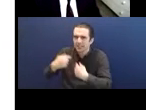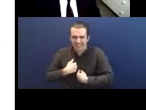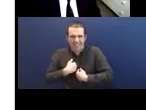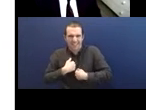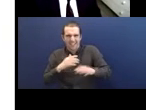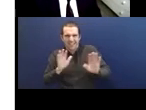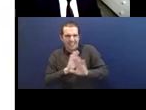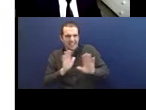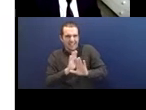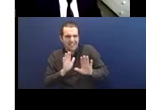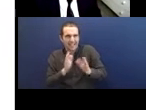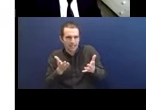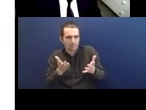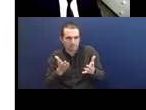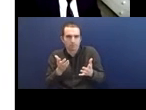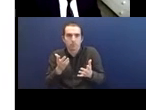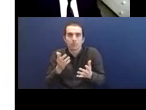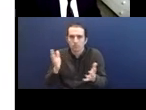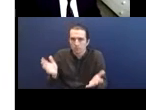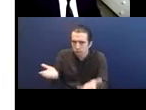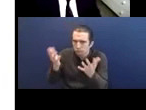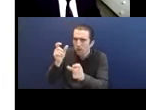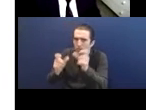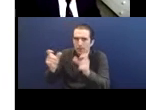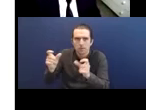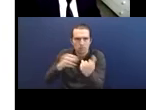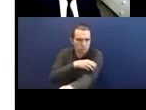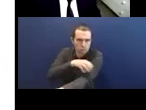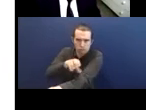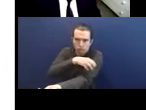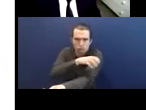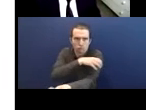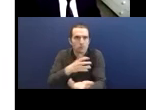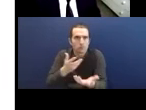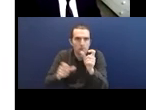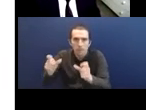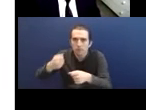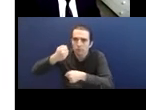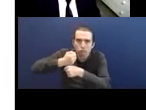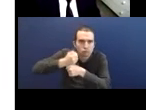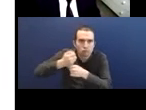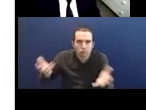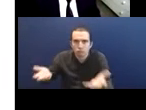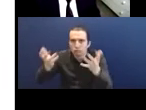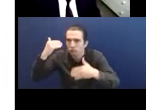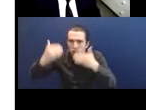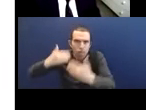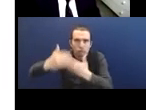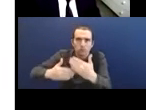resource. And a lot of what they do is useful rehabilitative work for people, but quite a bit of